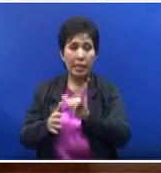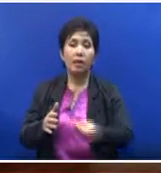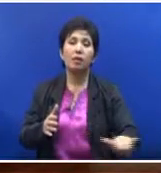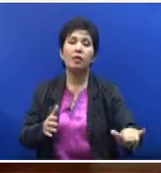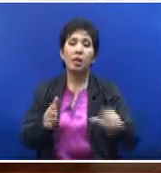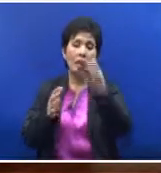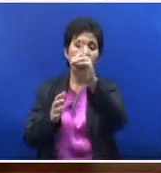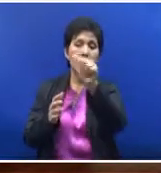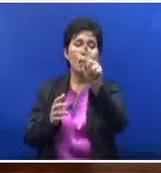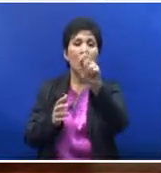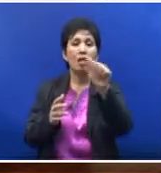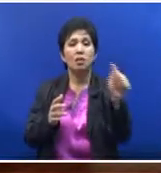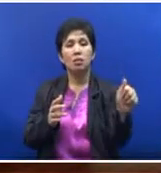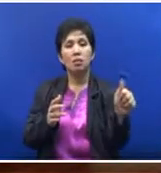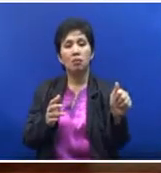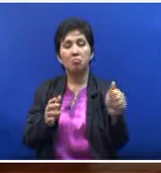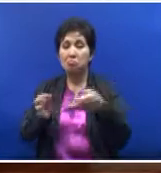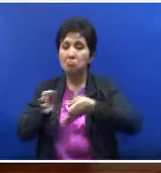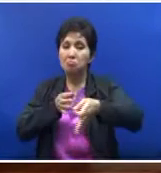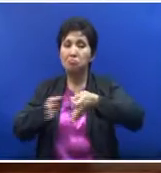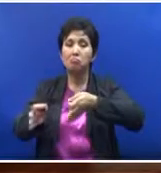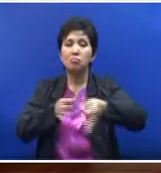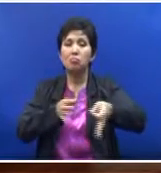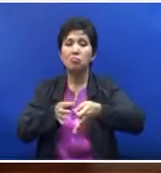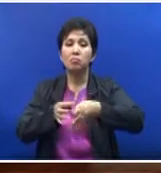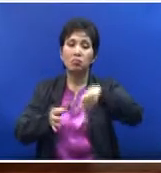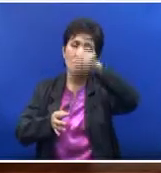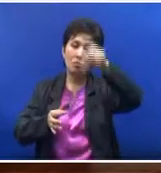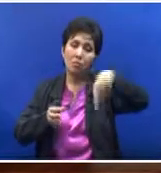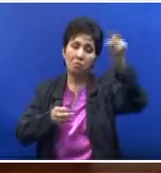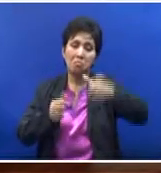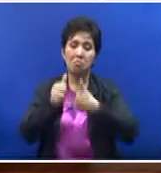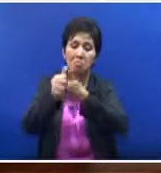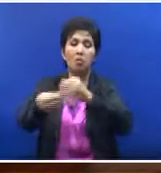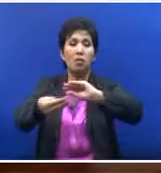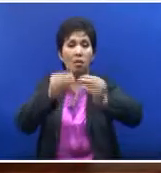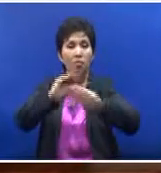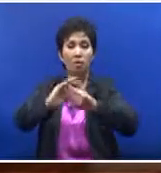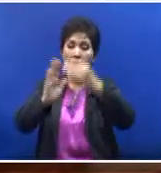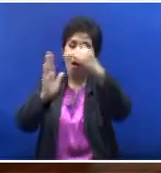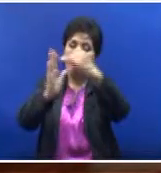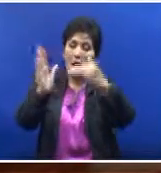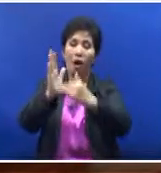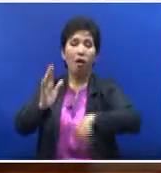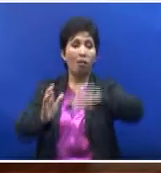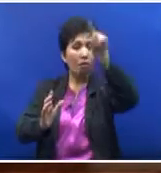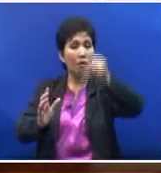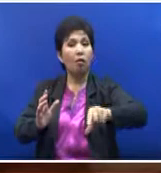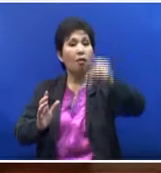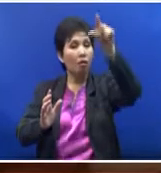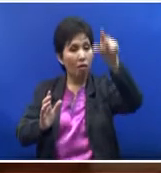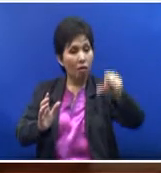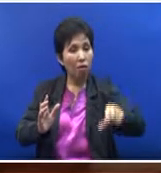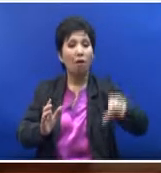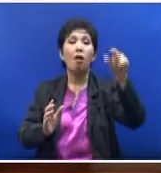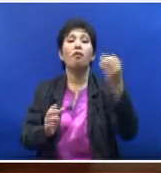the data will be interpreted based on numbers from the statistic, from the graphs, for example.